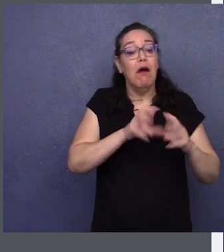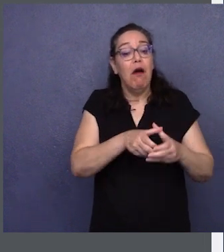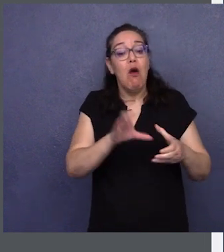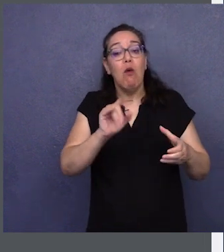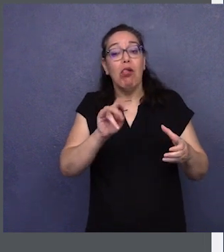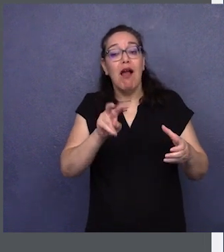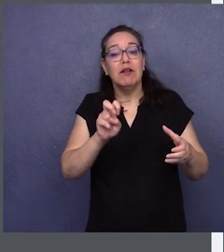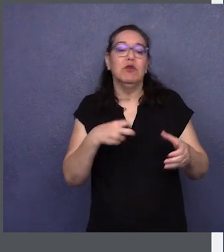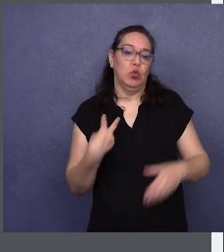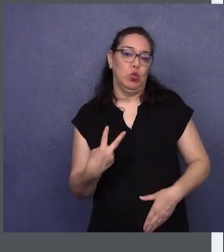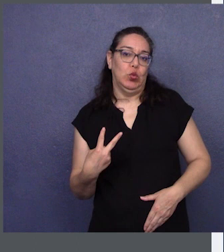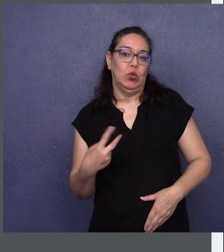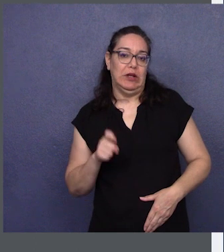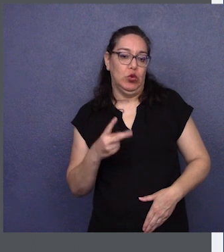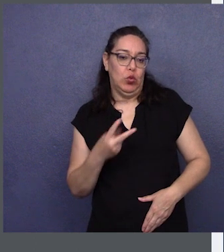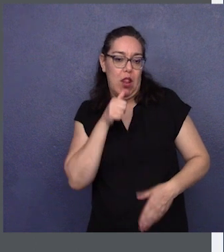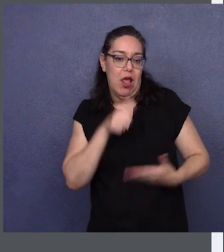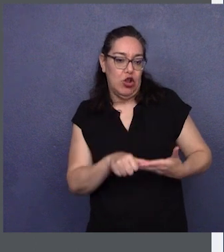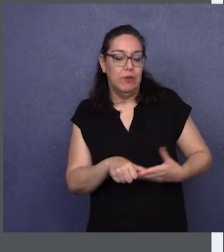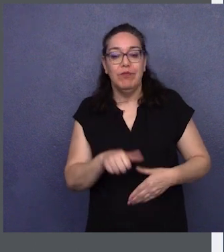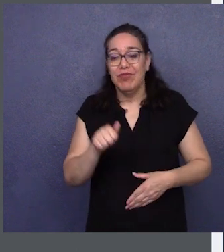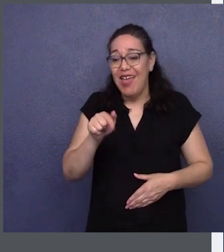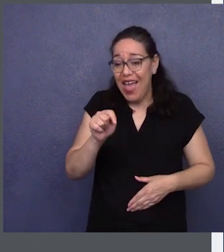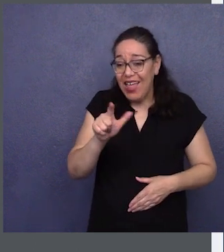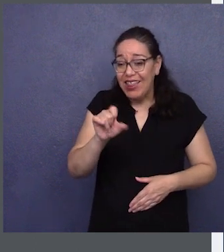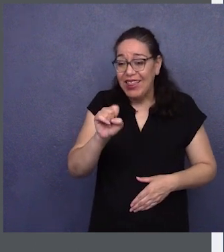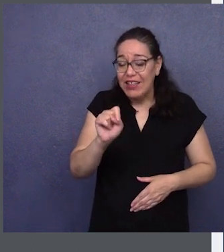At least 1 artistic work